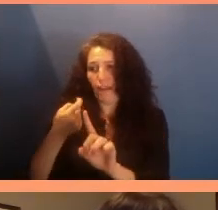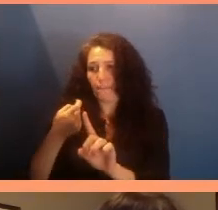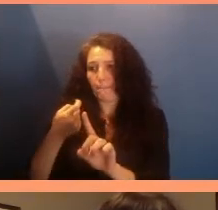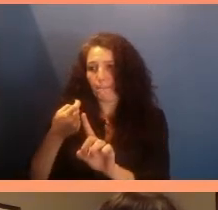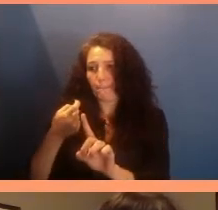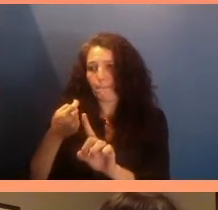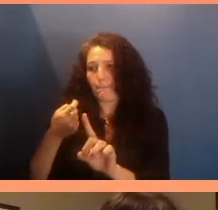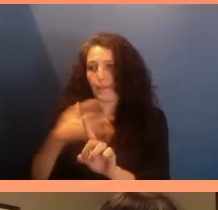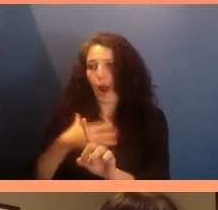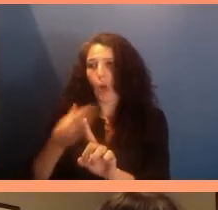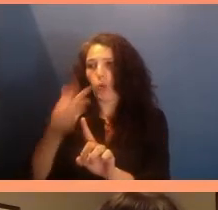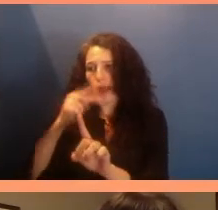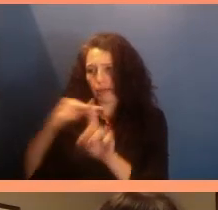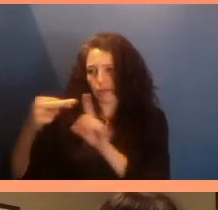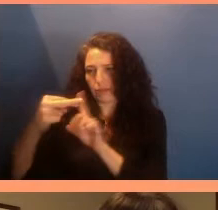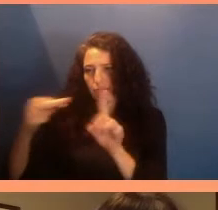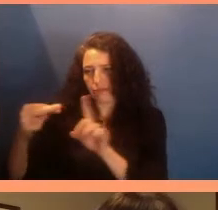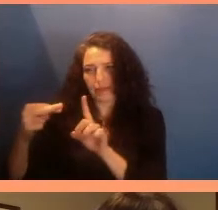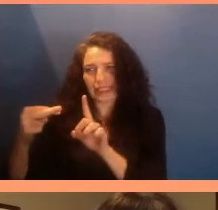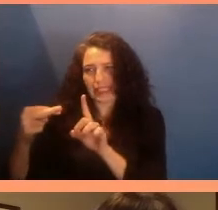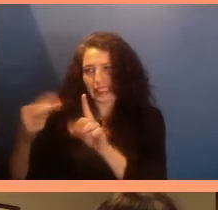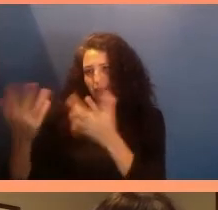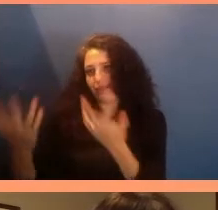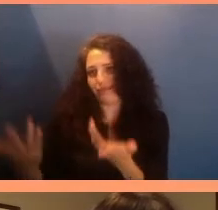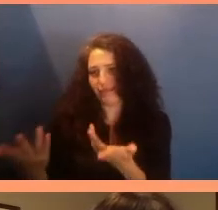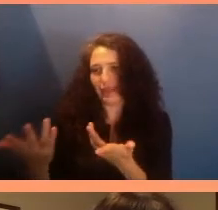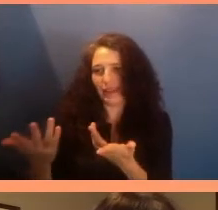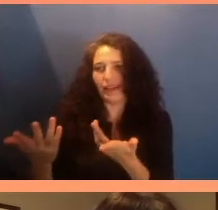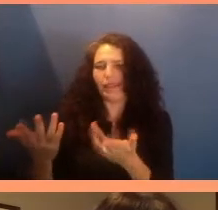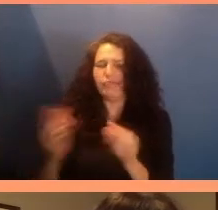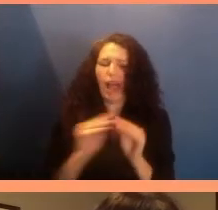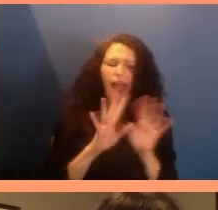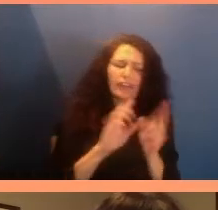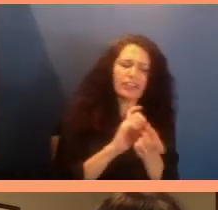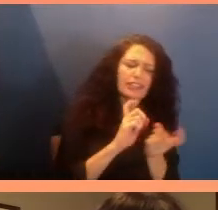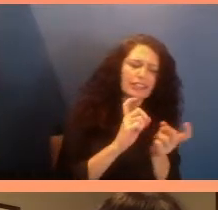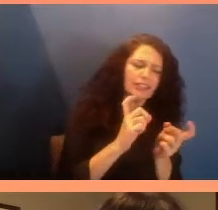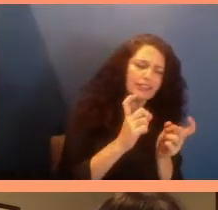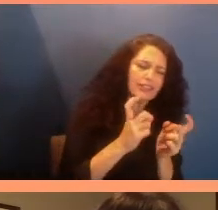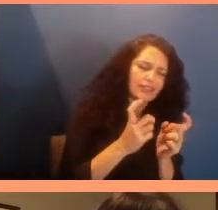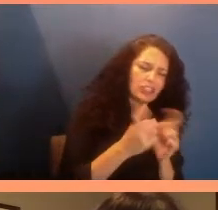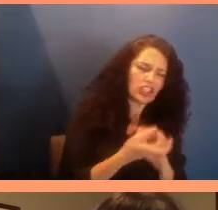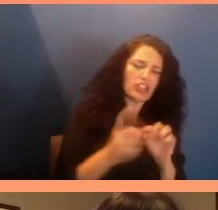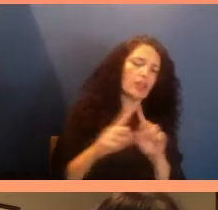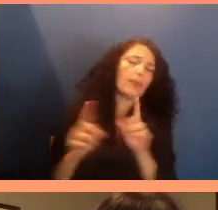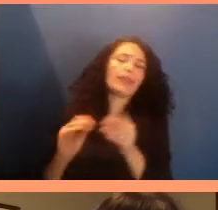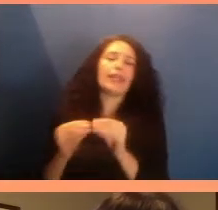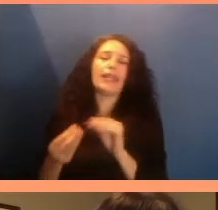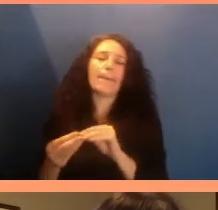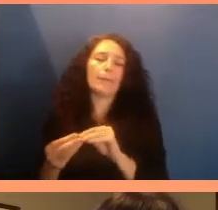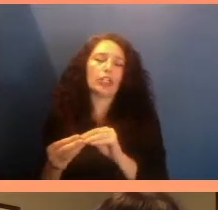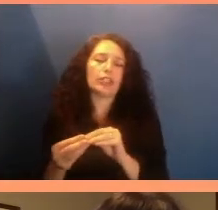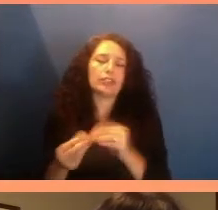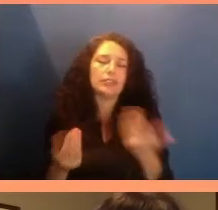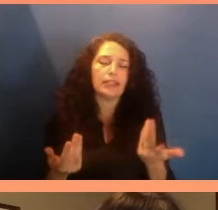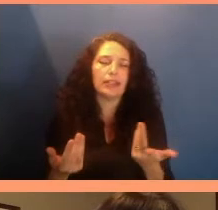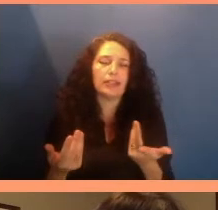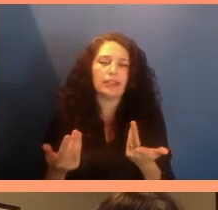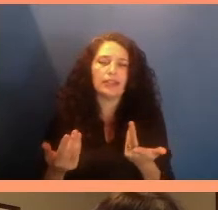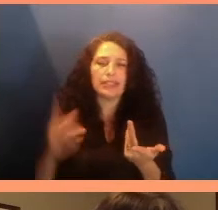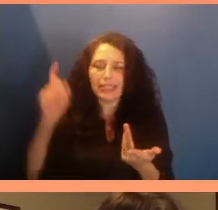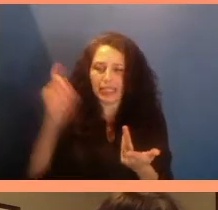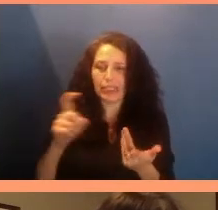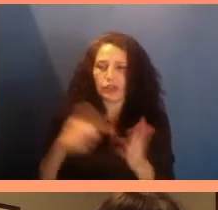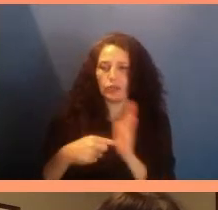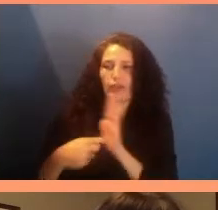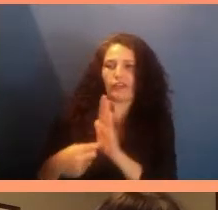well. And it is obviously it's changing, but the numbers will reflect the demand